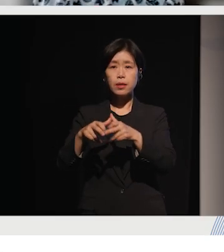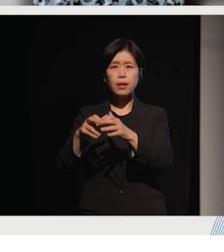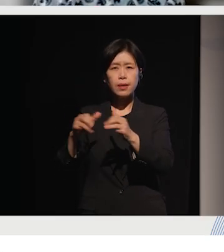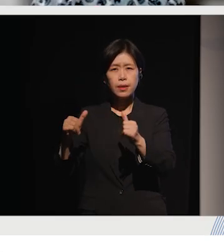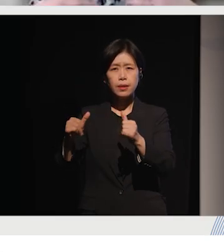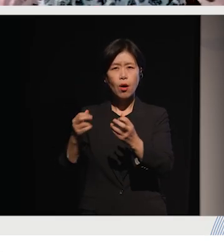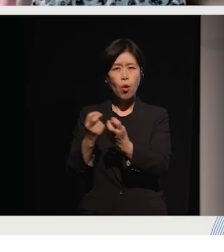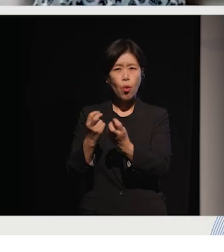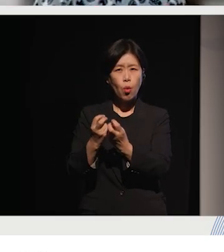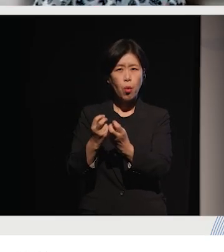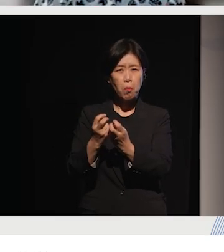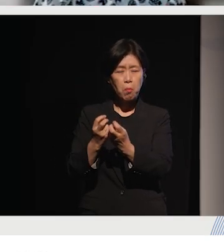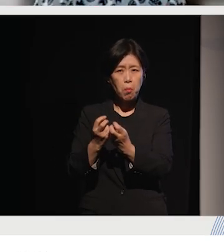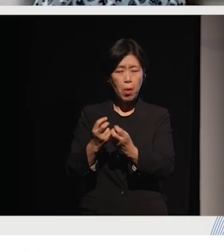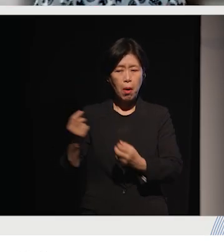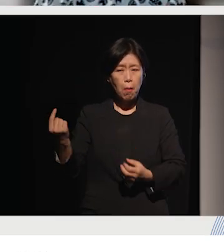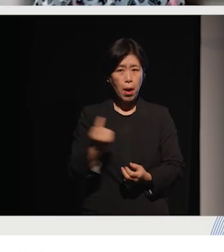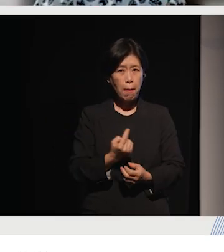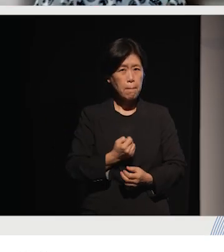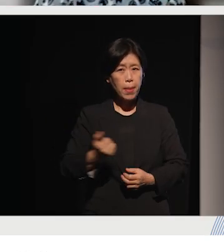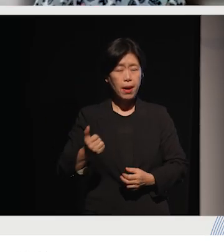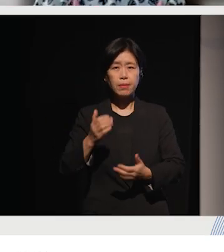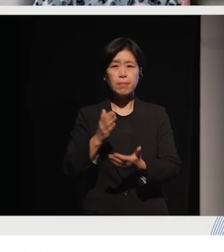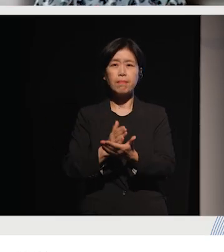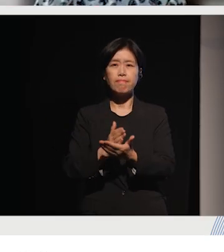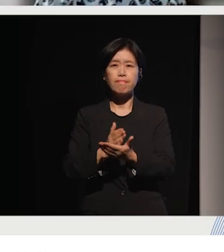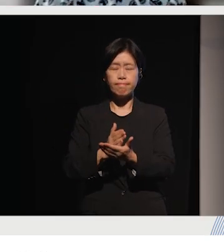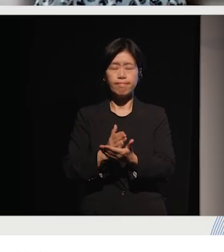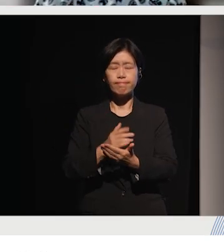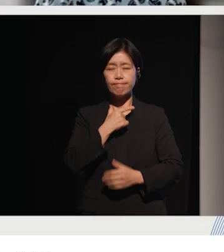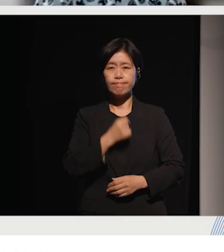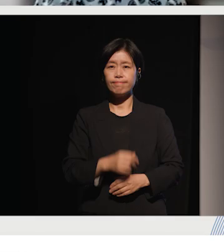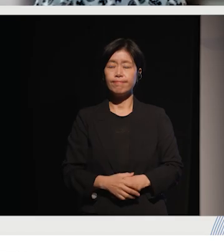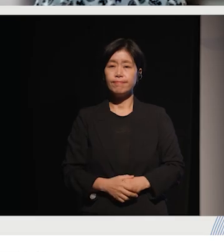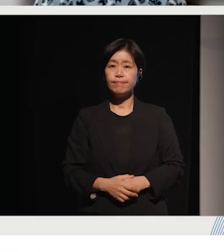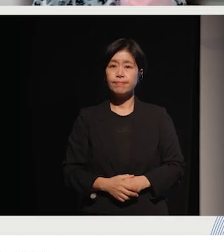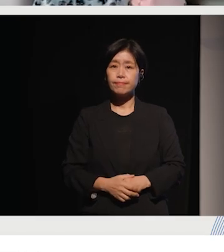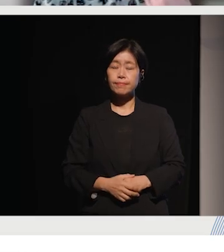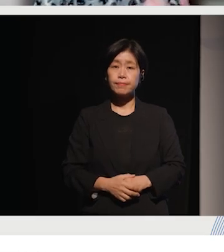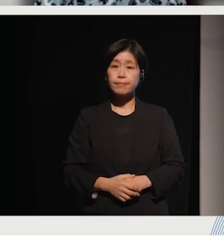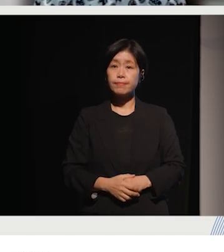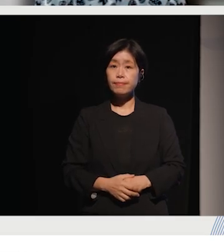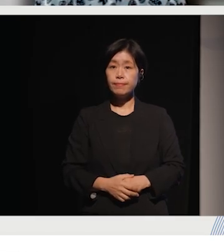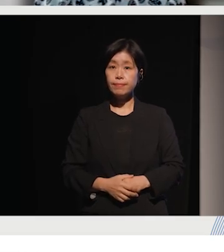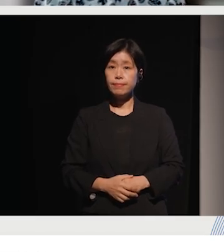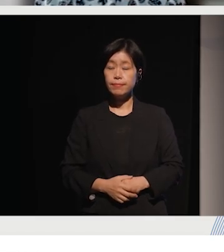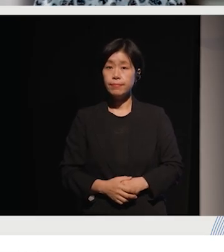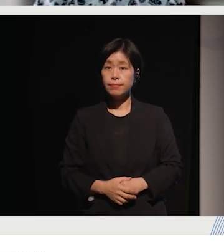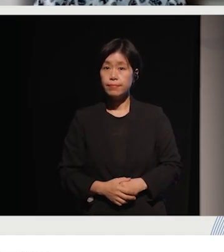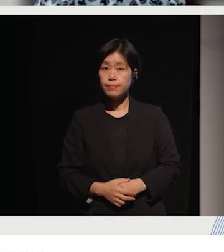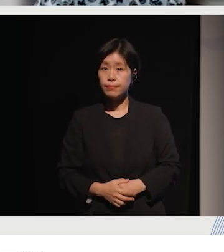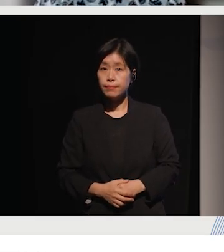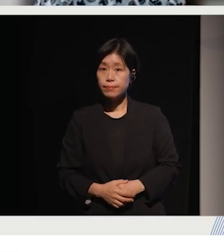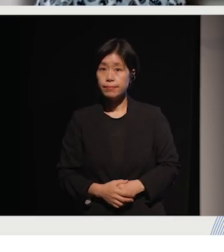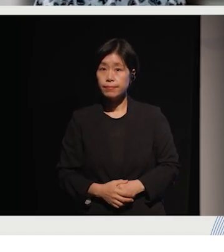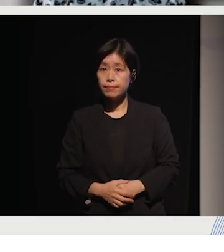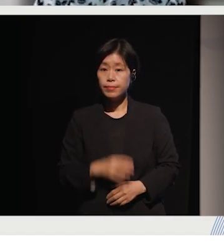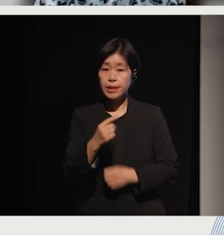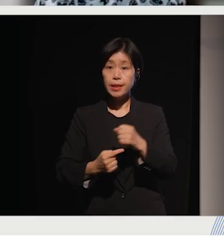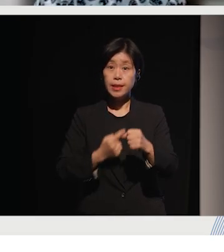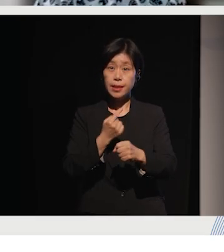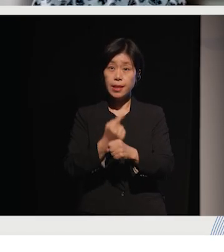any way. We want to think about consistent and integrated access to every Smithsonian